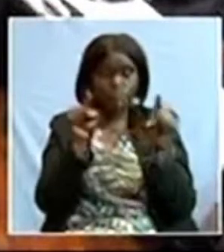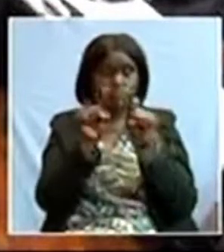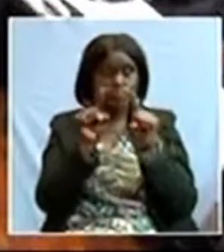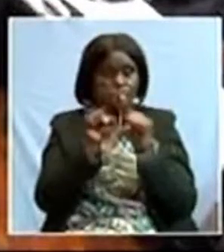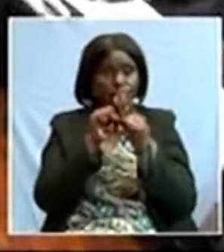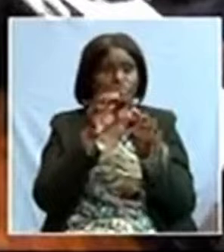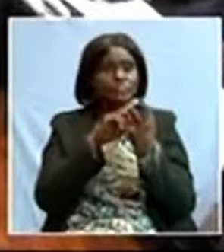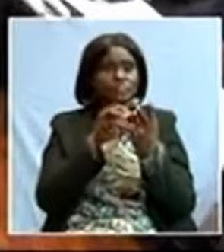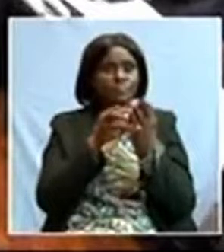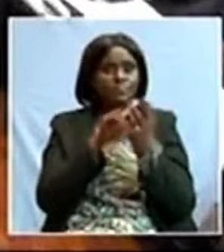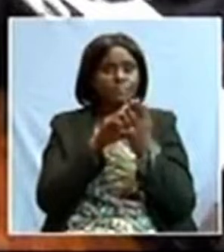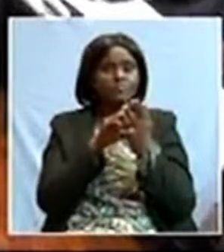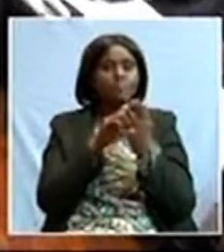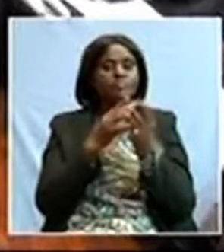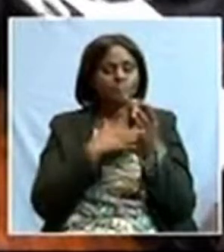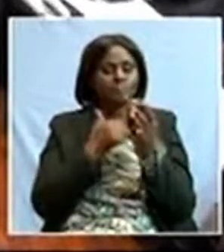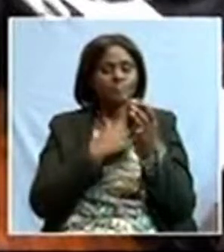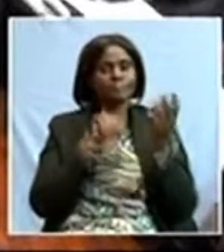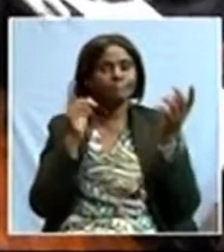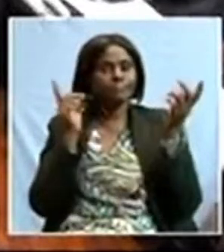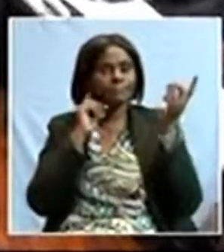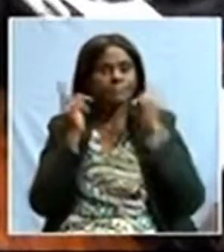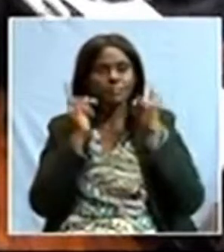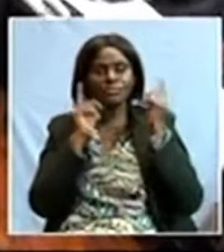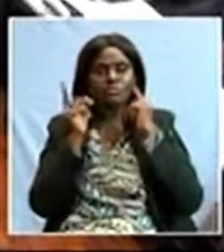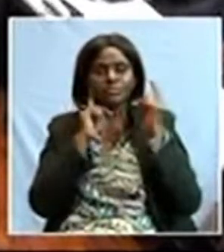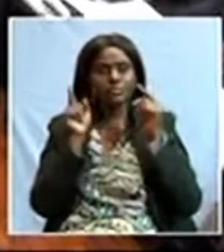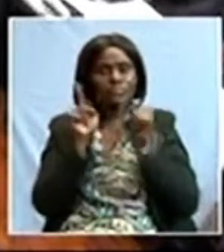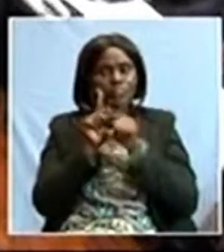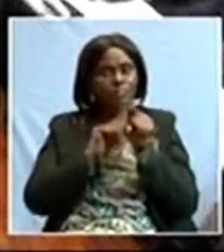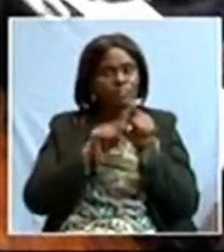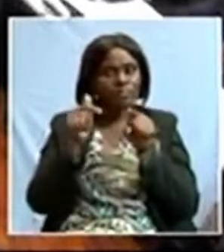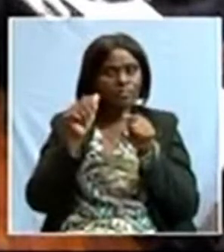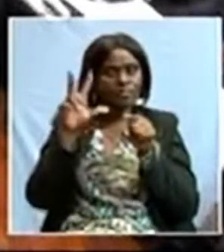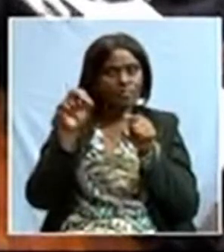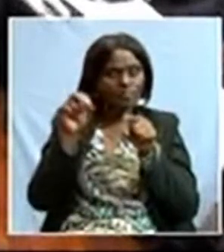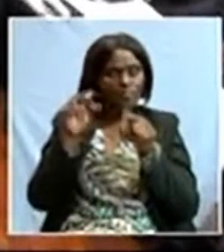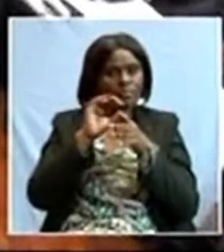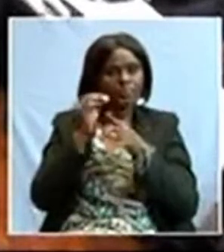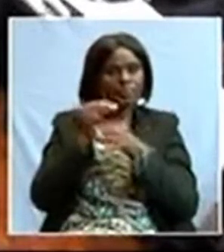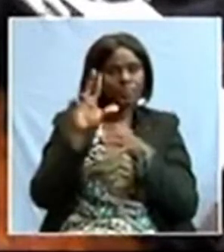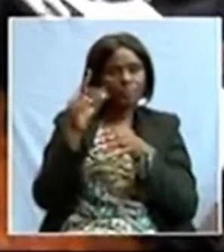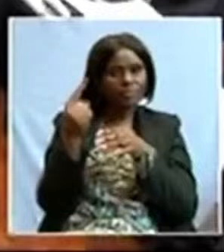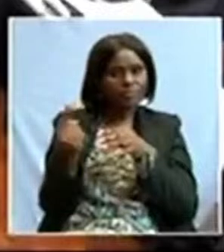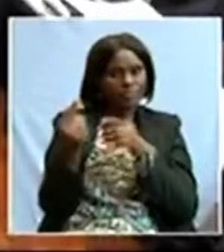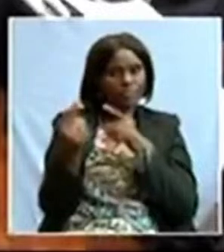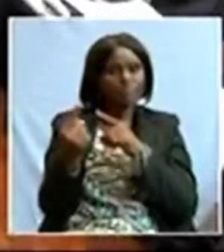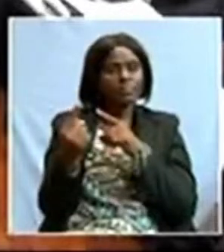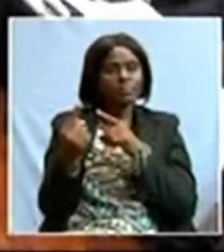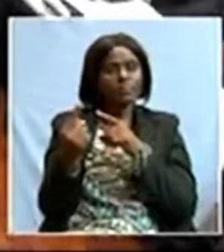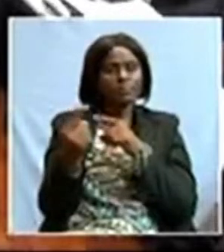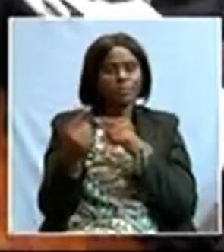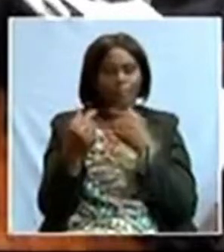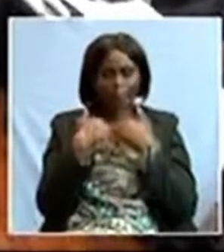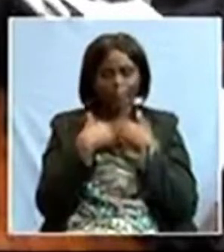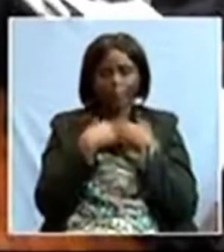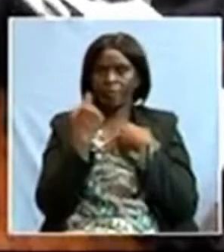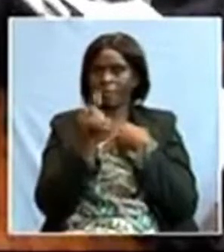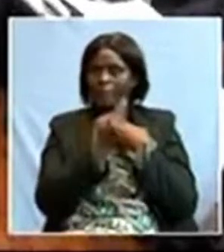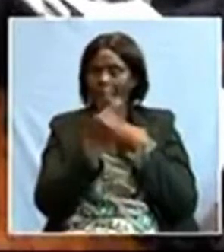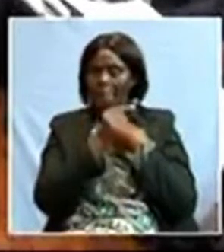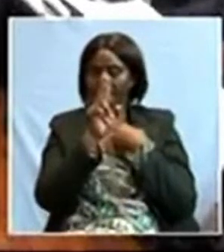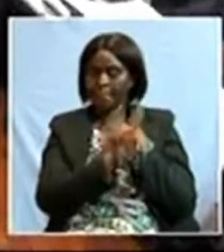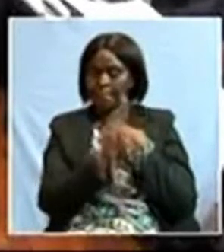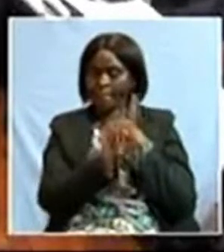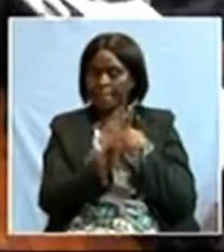And I hear, is it out of 30 or 31 wards, they have only used